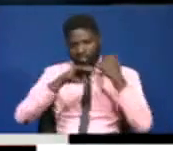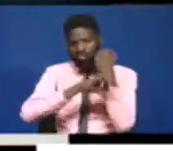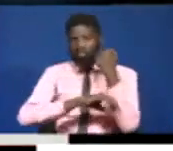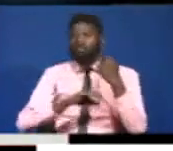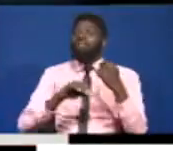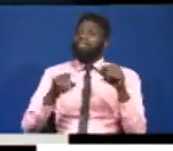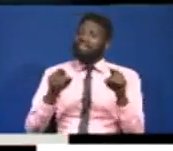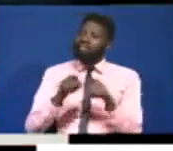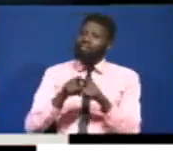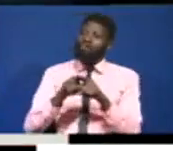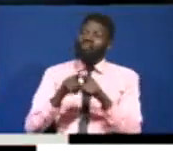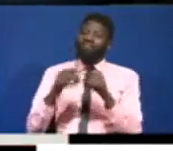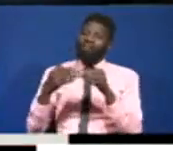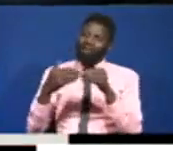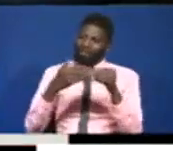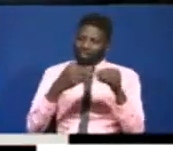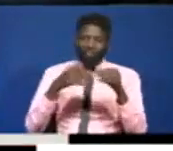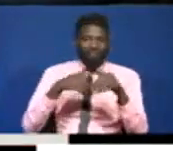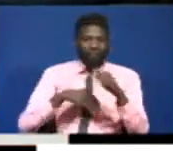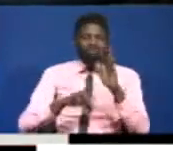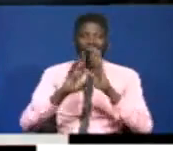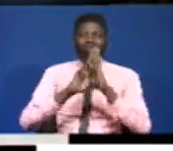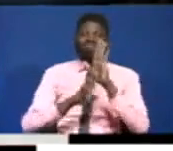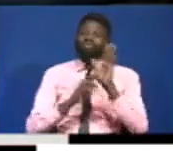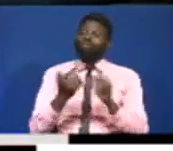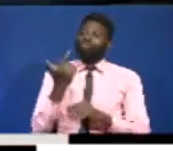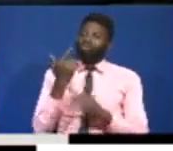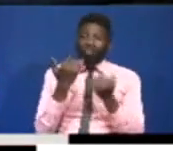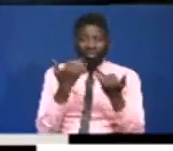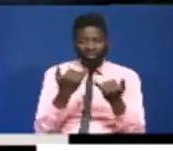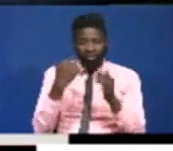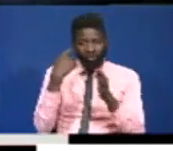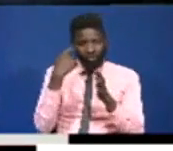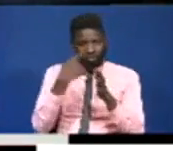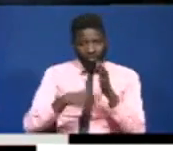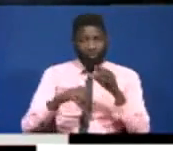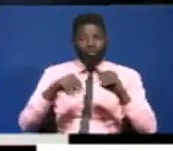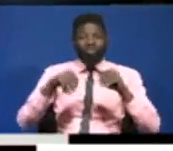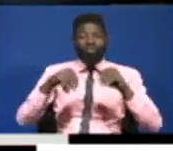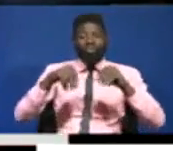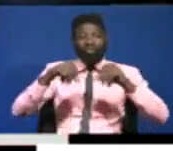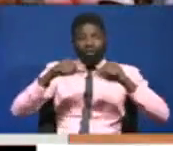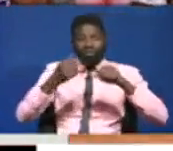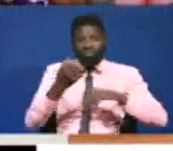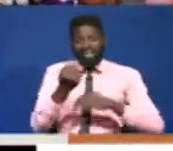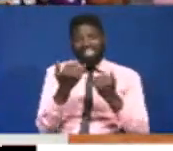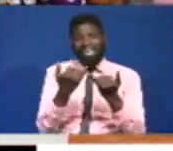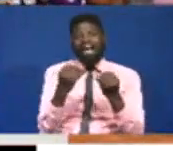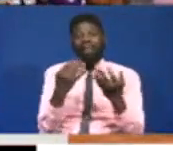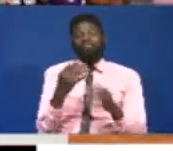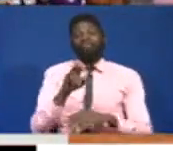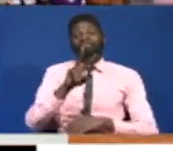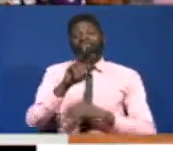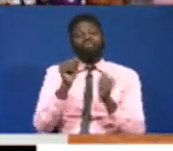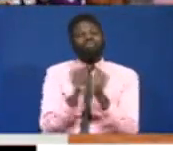guided by the rule of law. Sasa bei ya mfuko moja waunga kilo mbili ni shilingi 210.